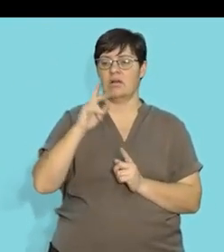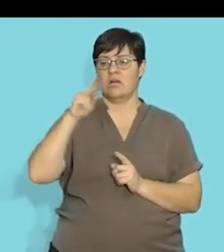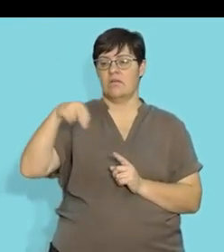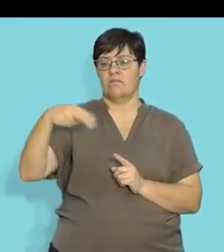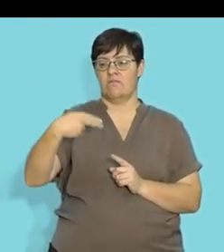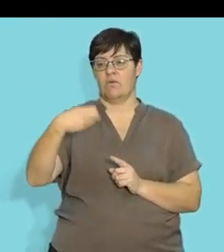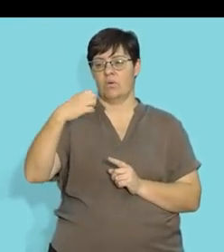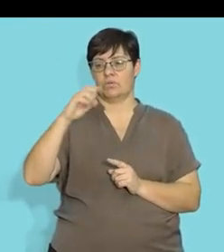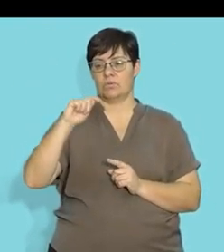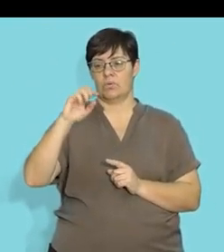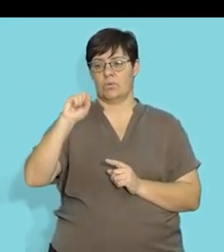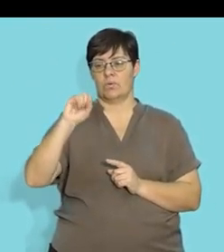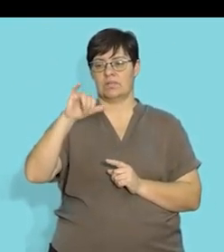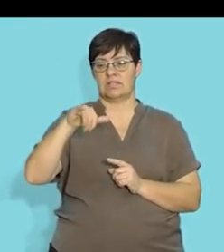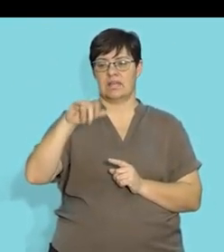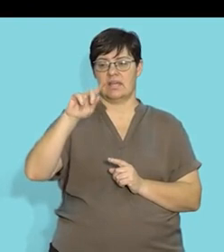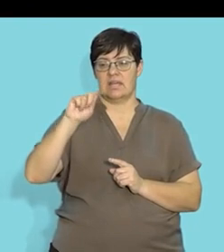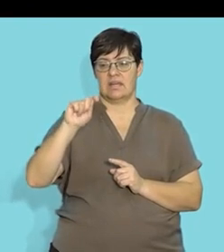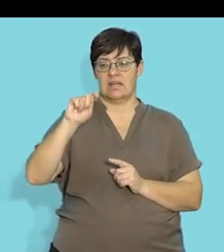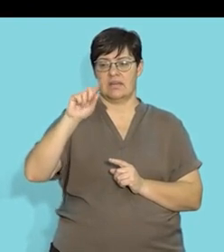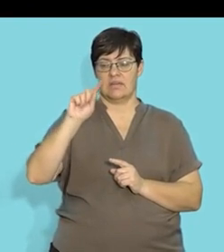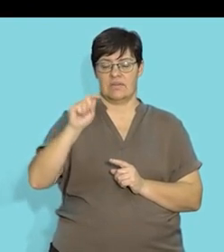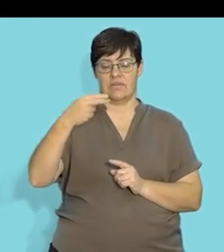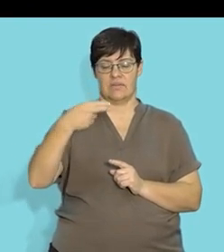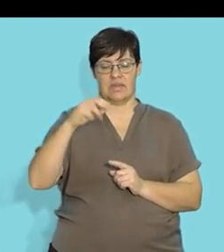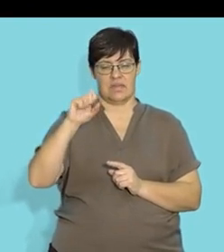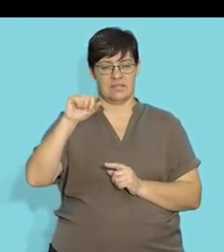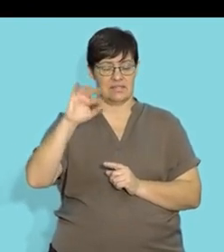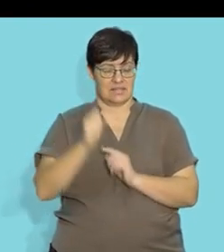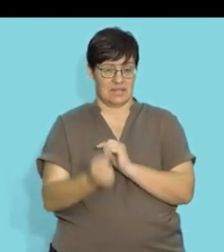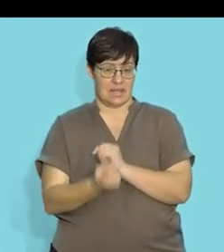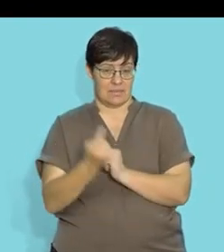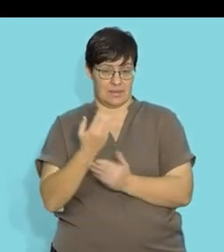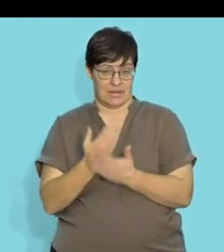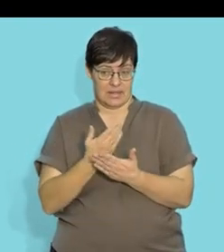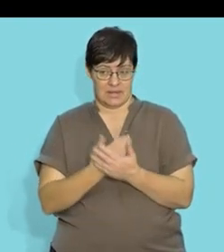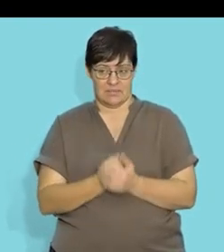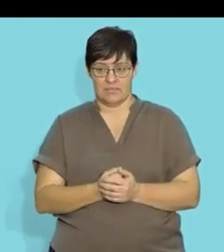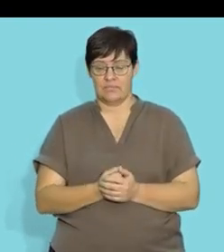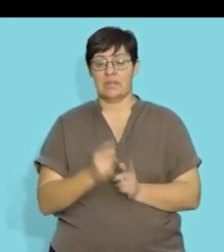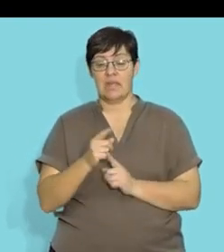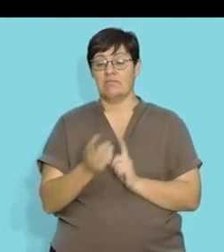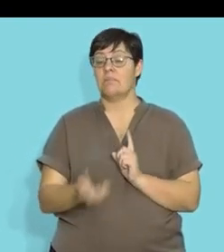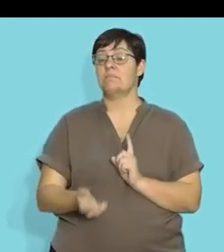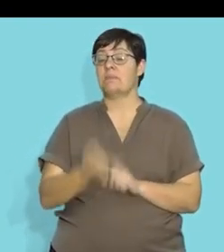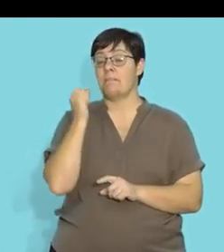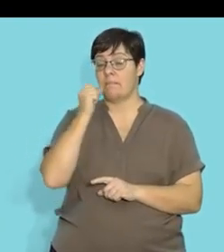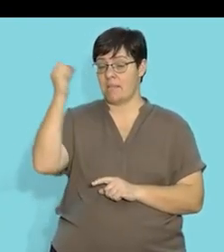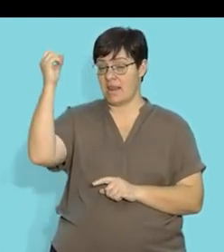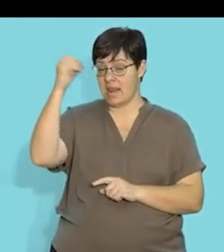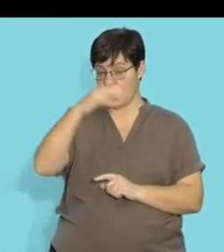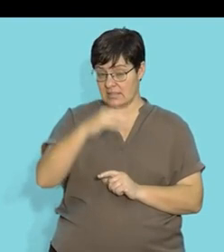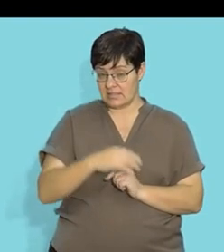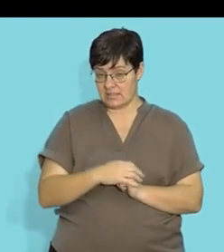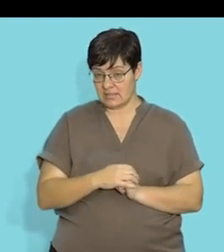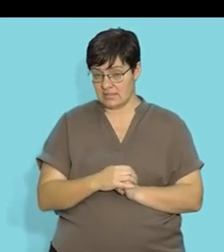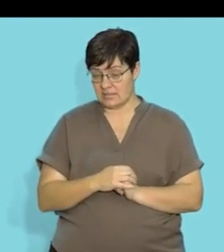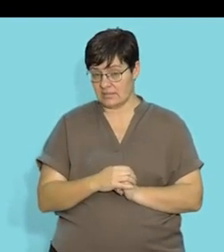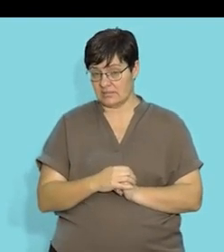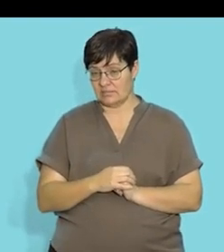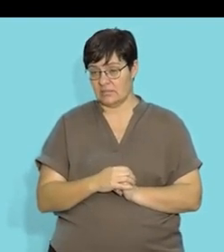positively phototrophic. When the growing tip of the stem receives the light, which is from